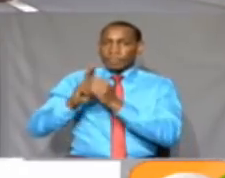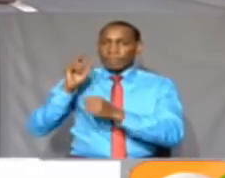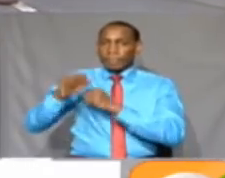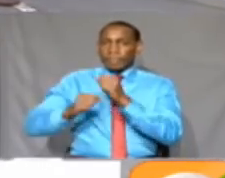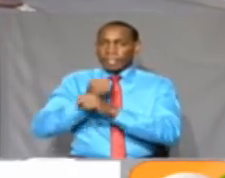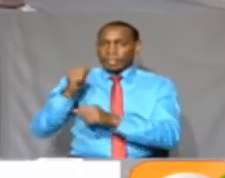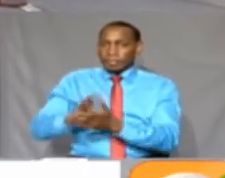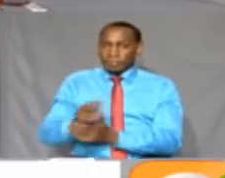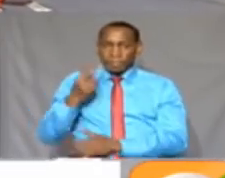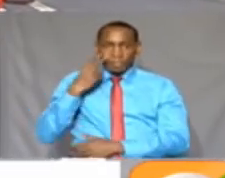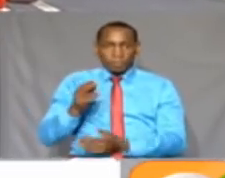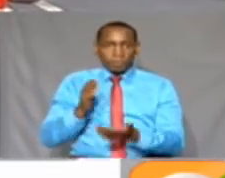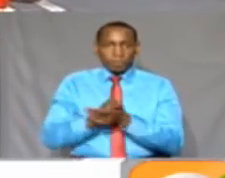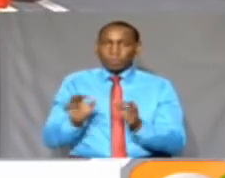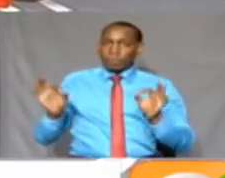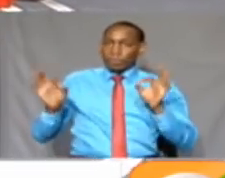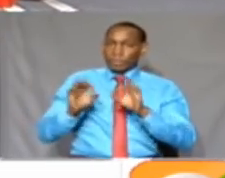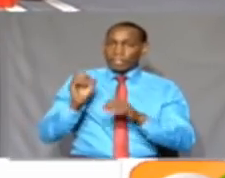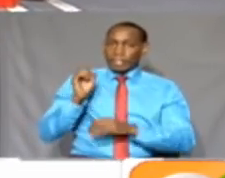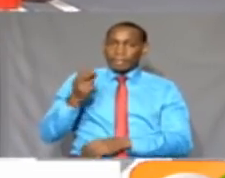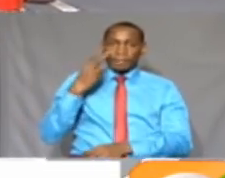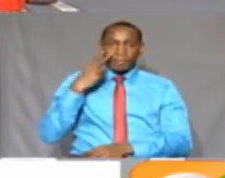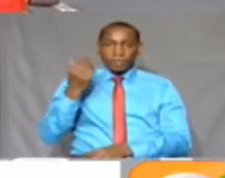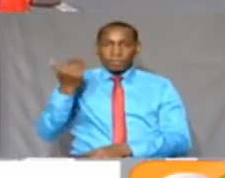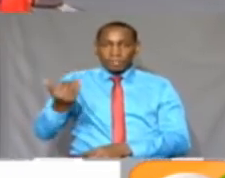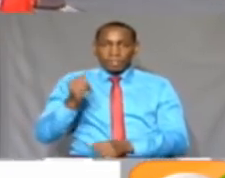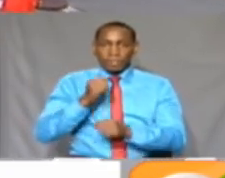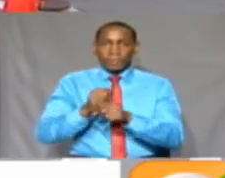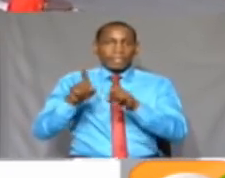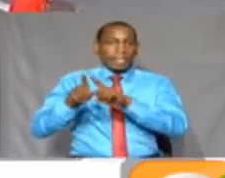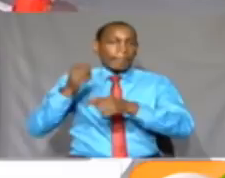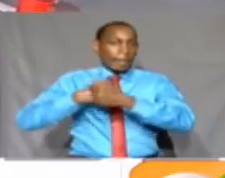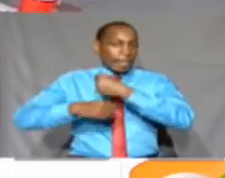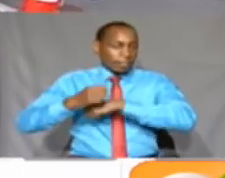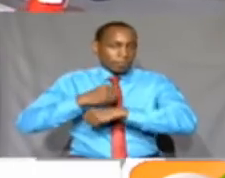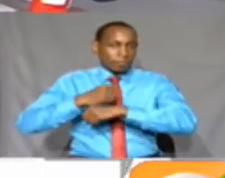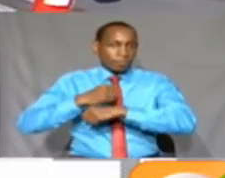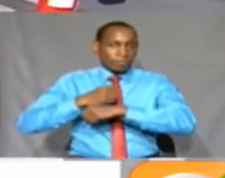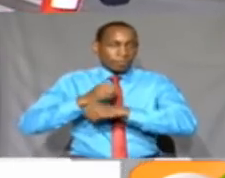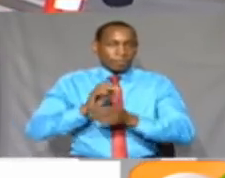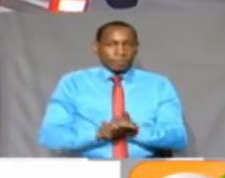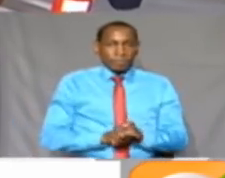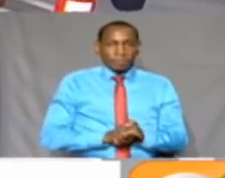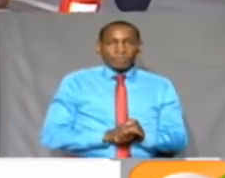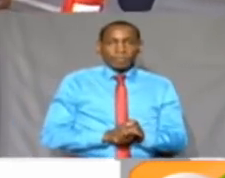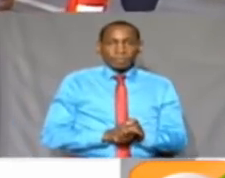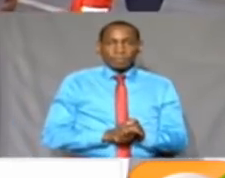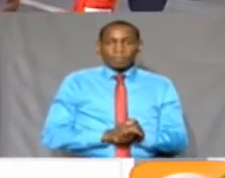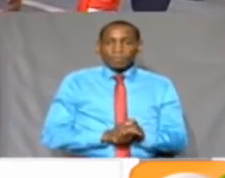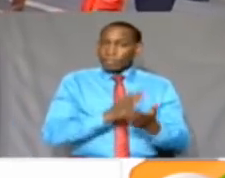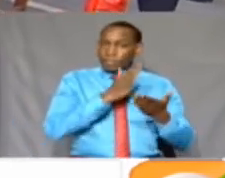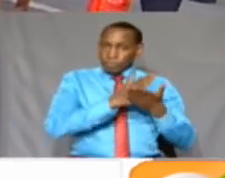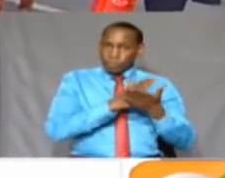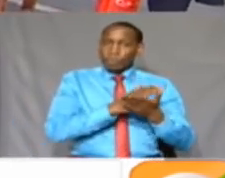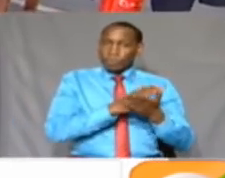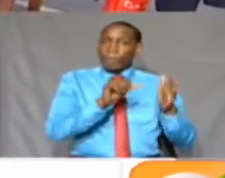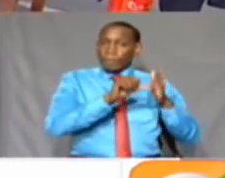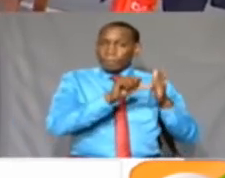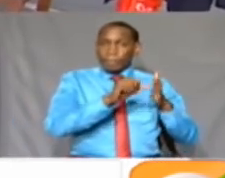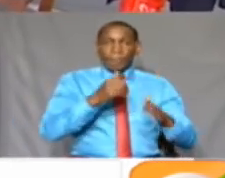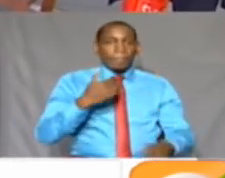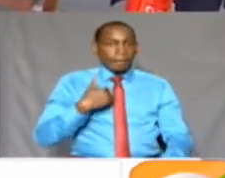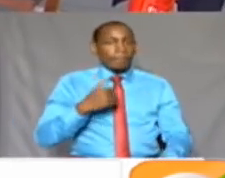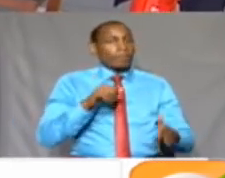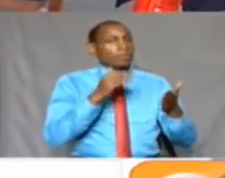at him and saying, goodness, if I ever saw this kid do something like that. Yeah. So there's something wrong there.